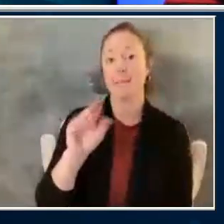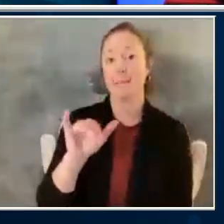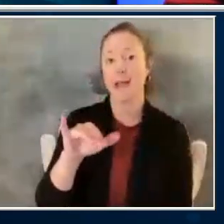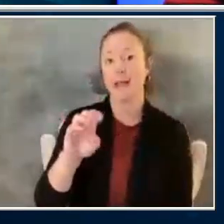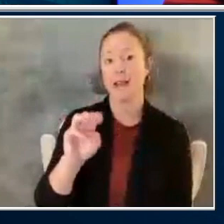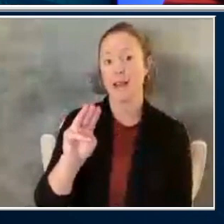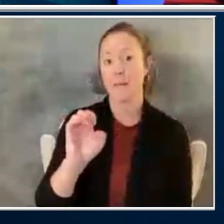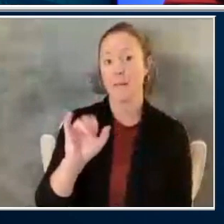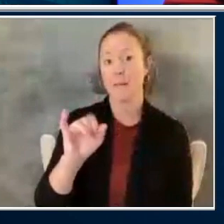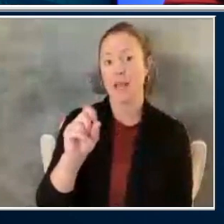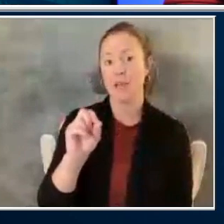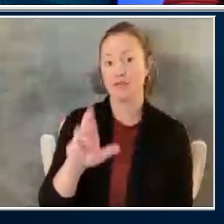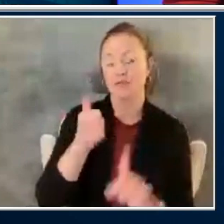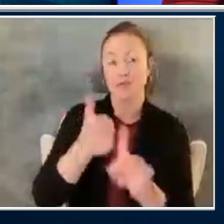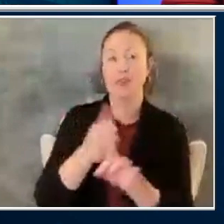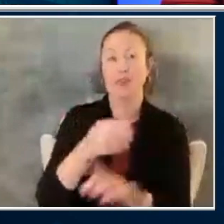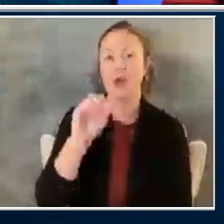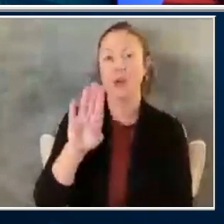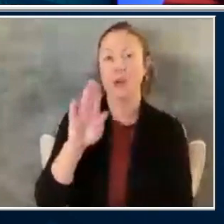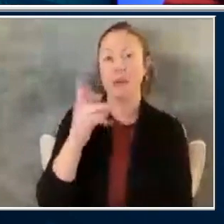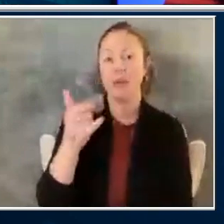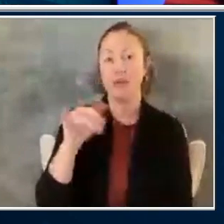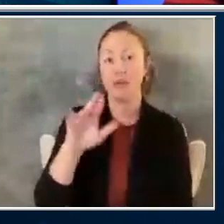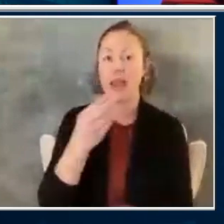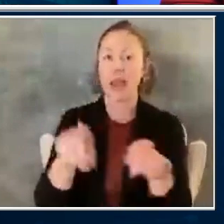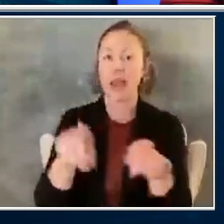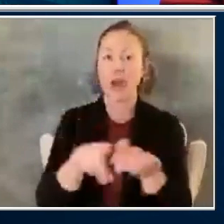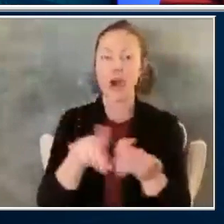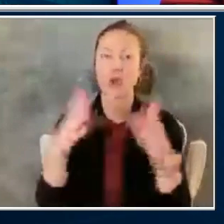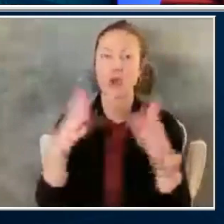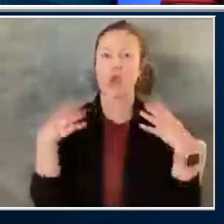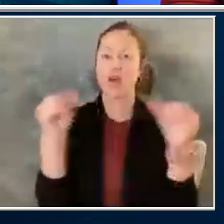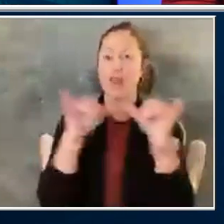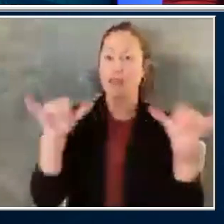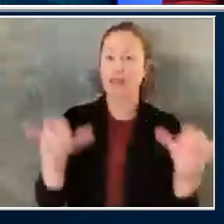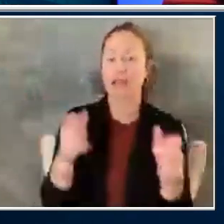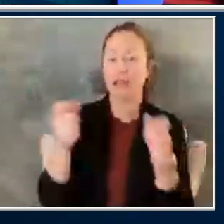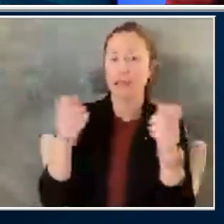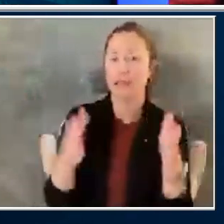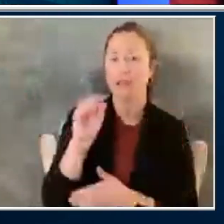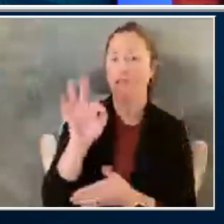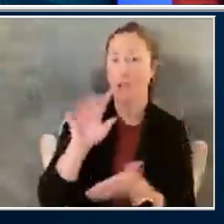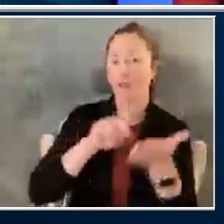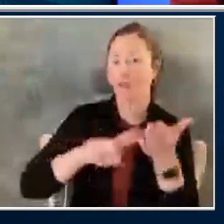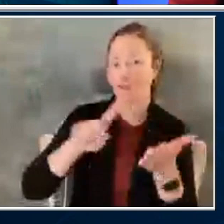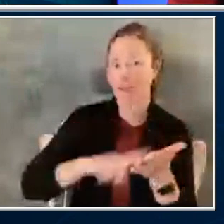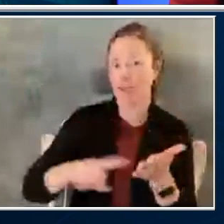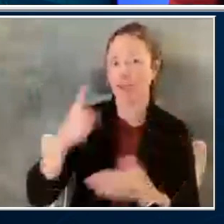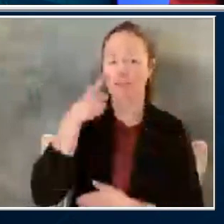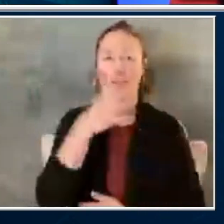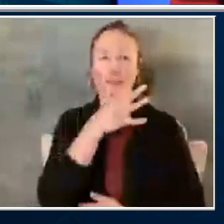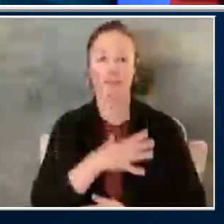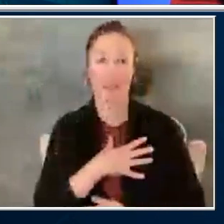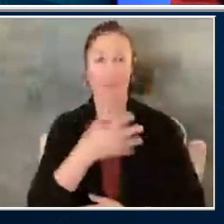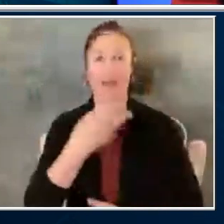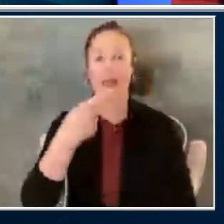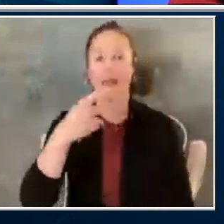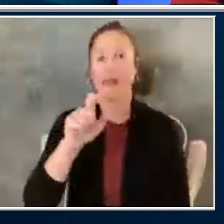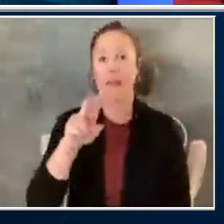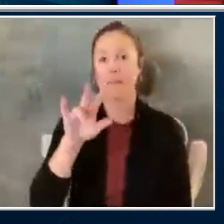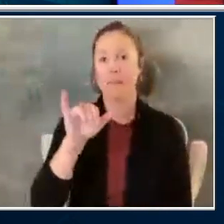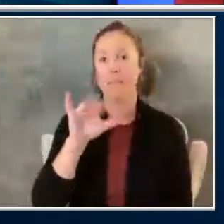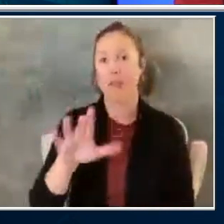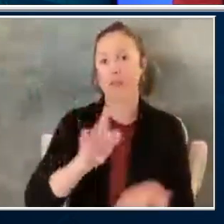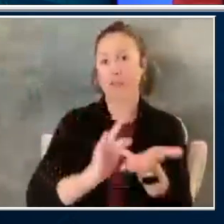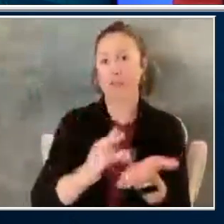and the health system's director of research for female pelvic medicine and reconstructive surgery. She's an expert in using